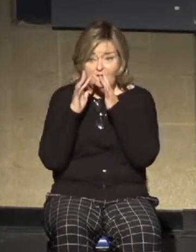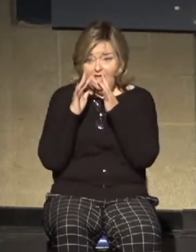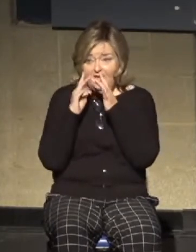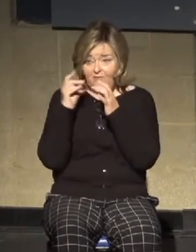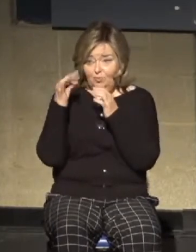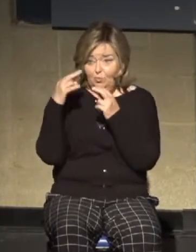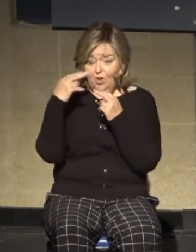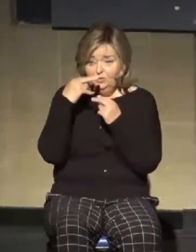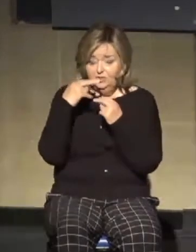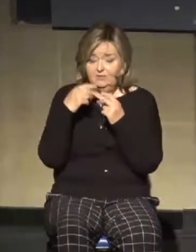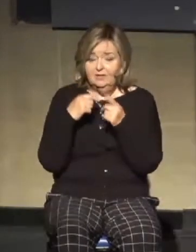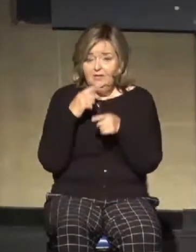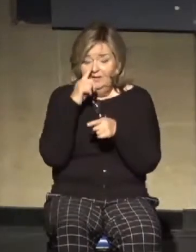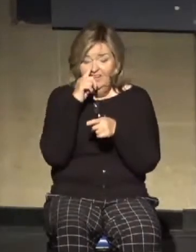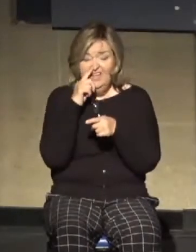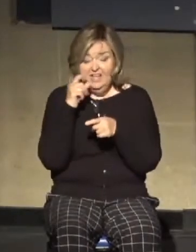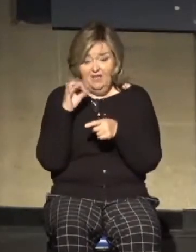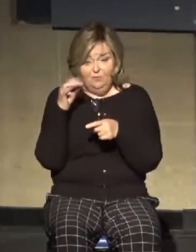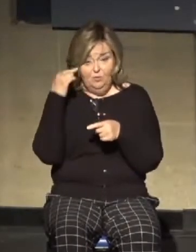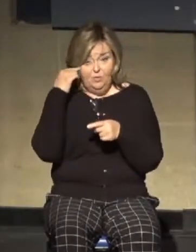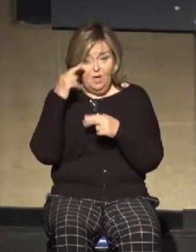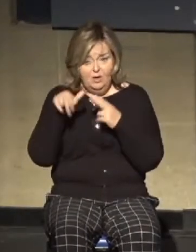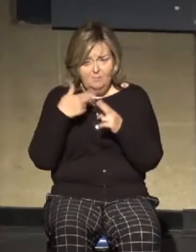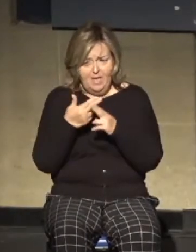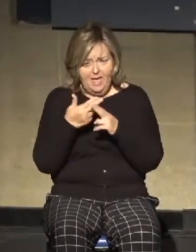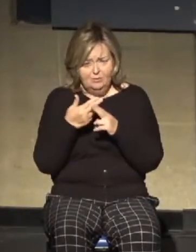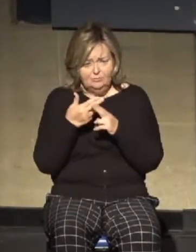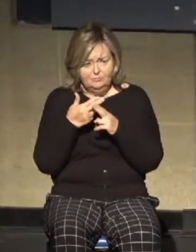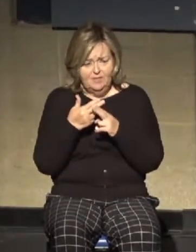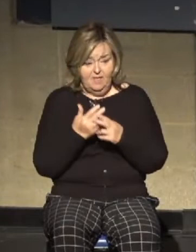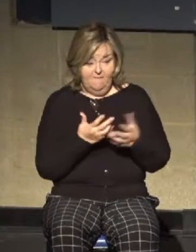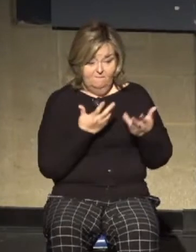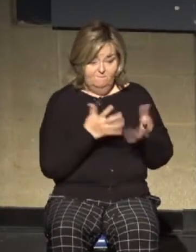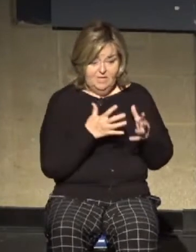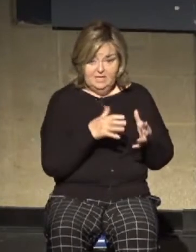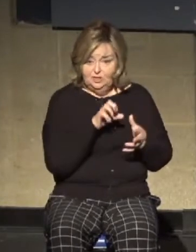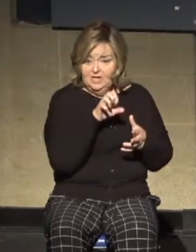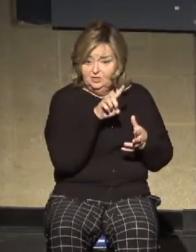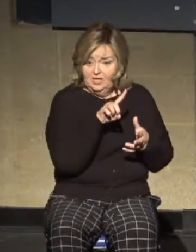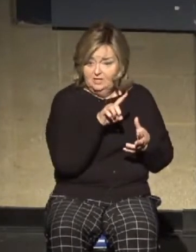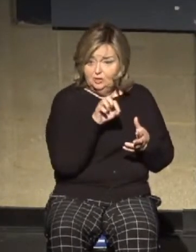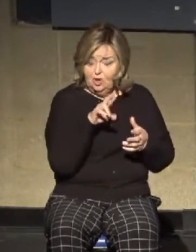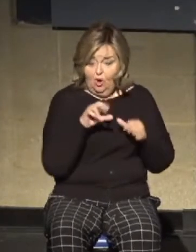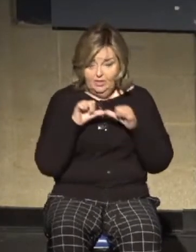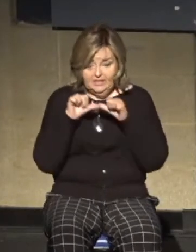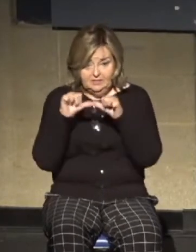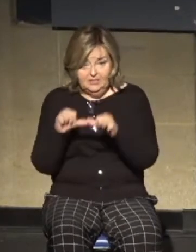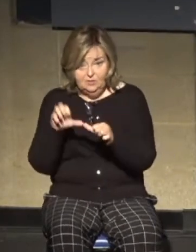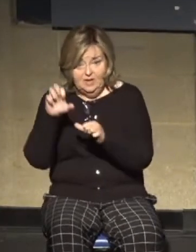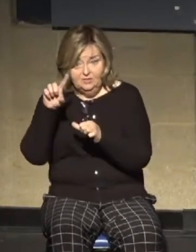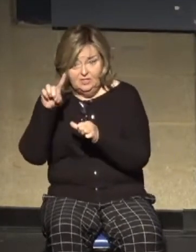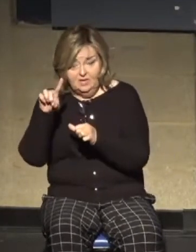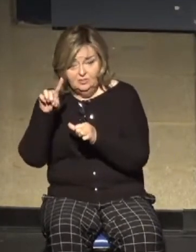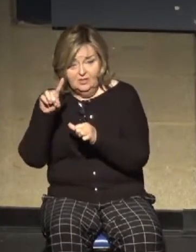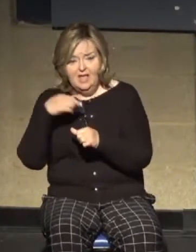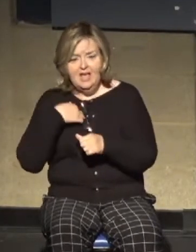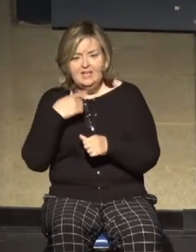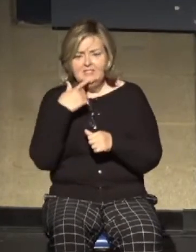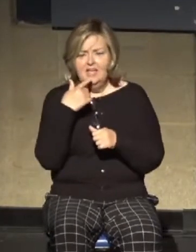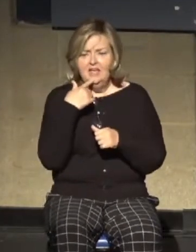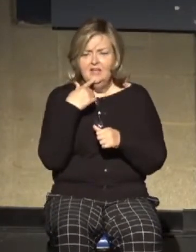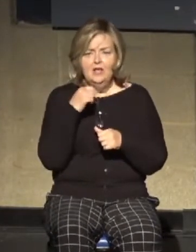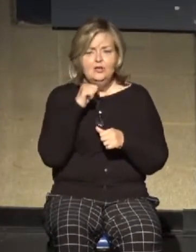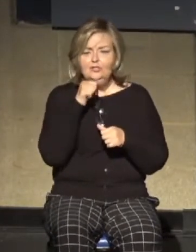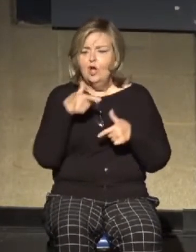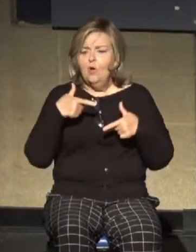with us. If you thought about furthering or completing your education, this is what I want to say. Don't